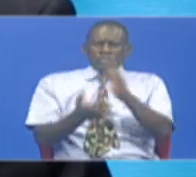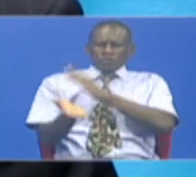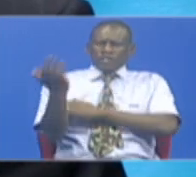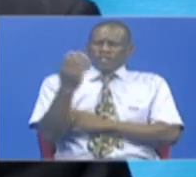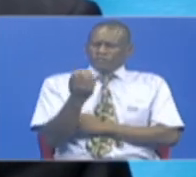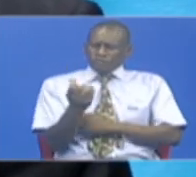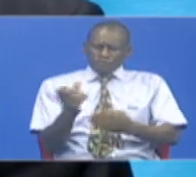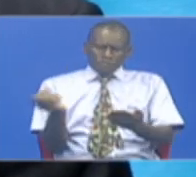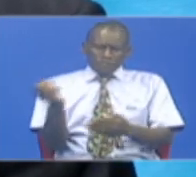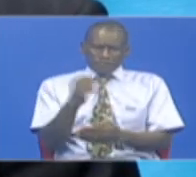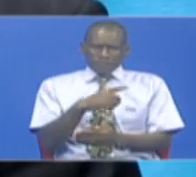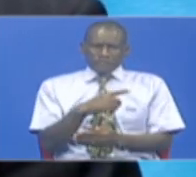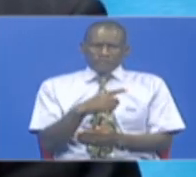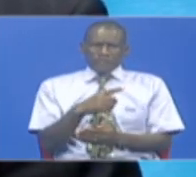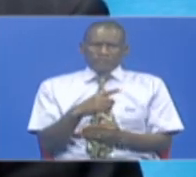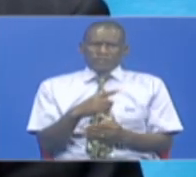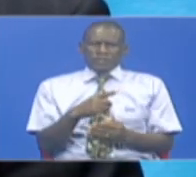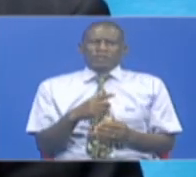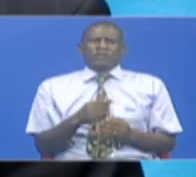months,